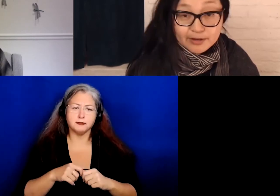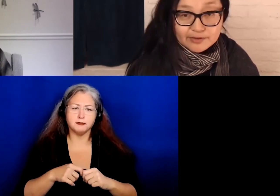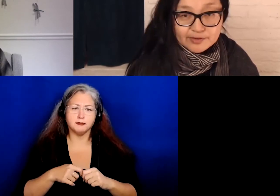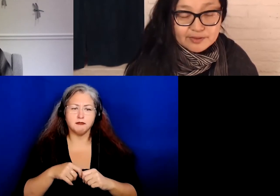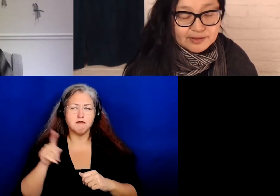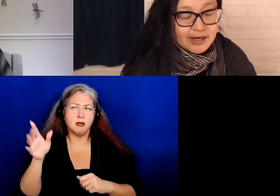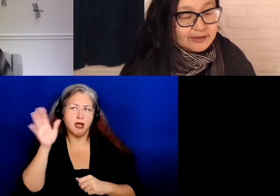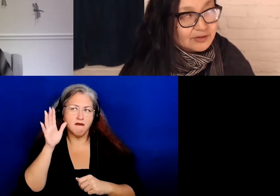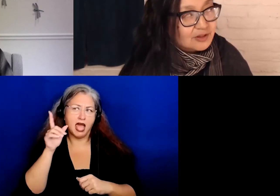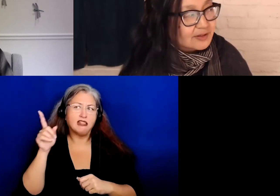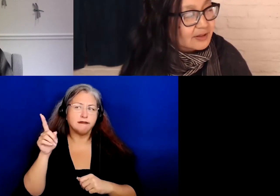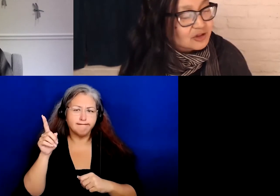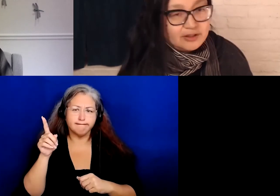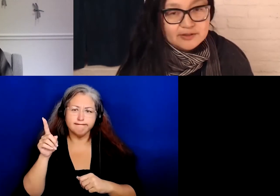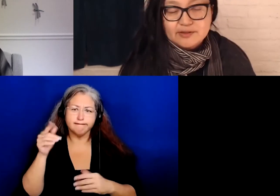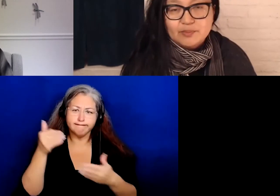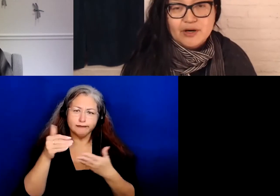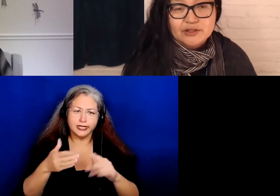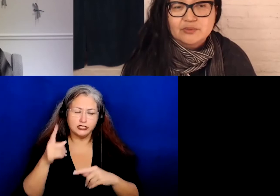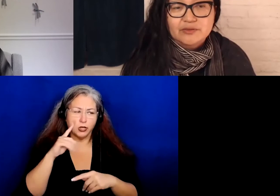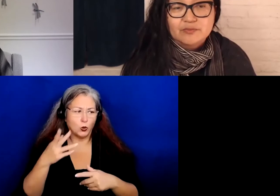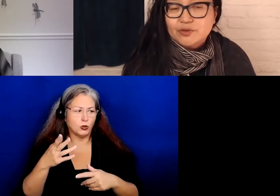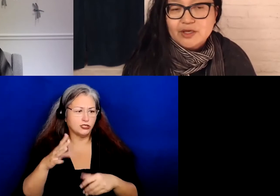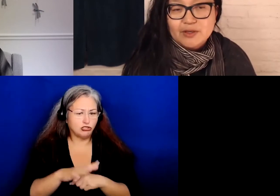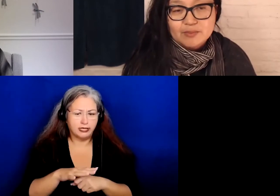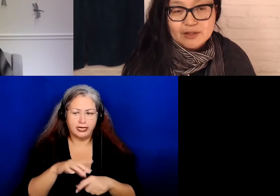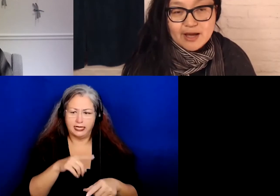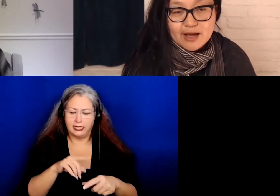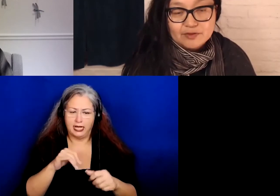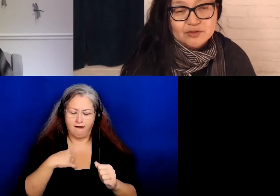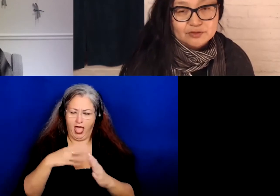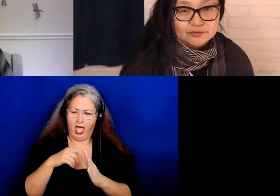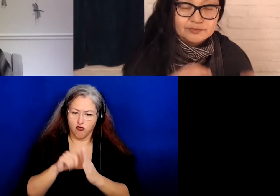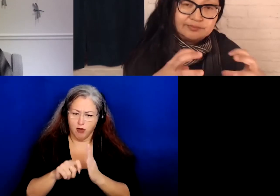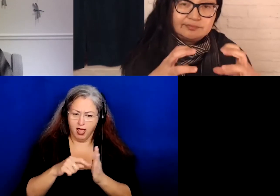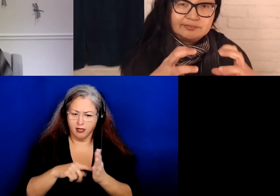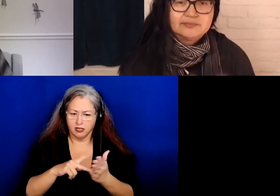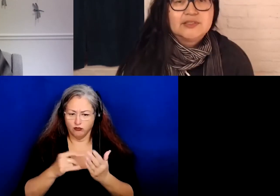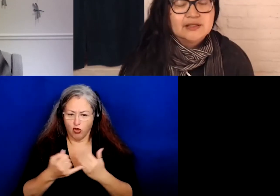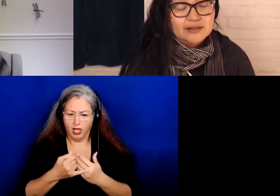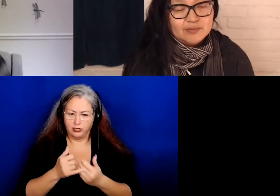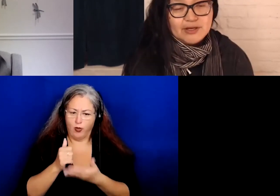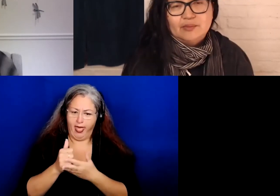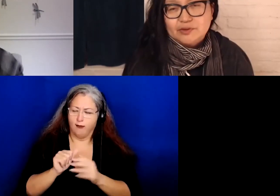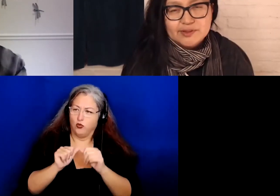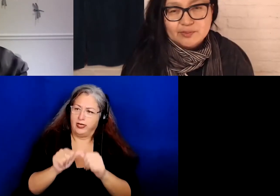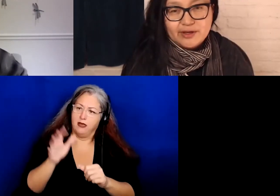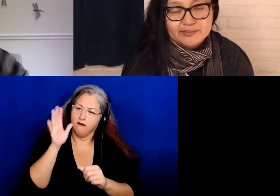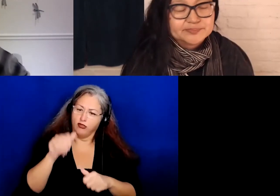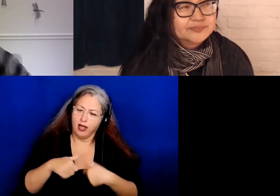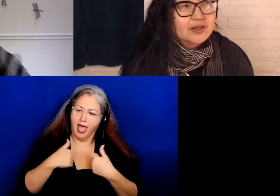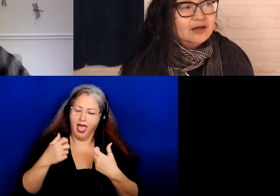her father is dying. So she's like, shit, is this project a way of both keeping him alive and sort of sealing him in amber in